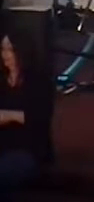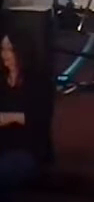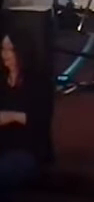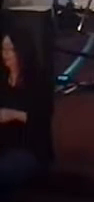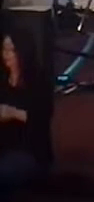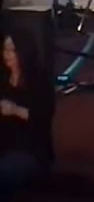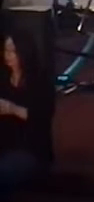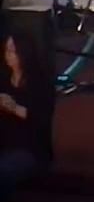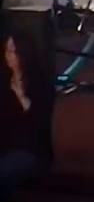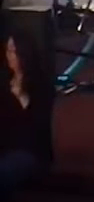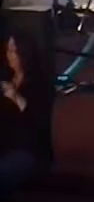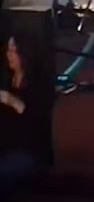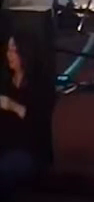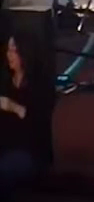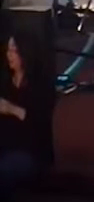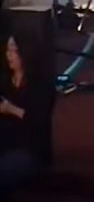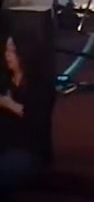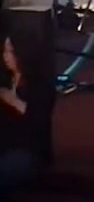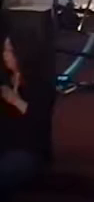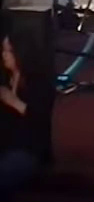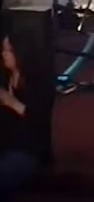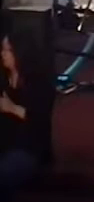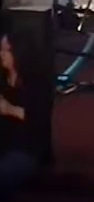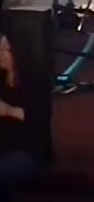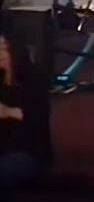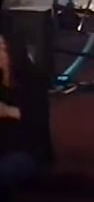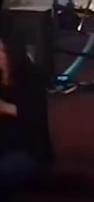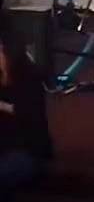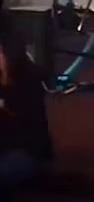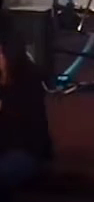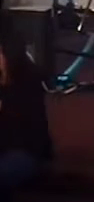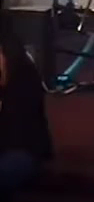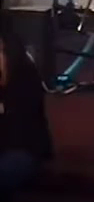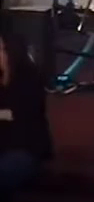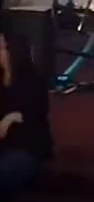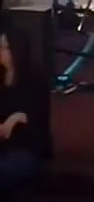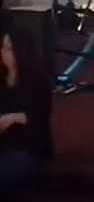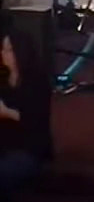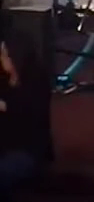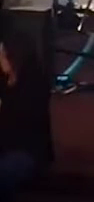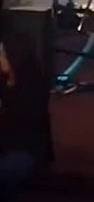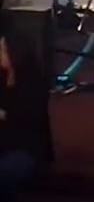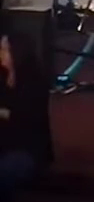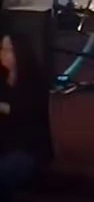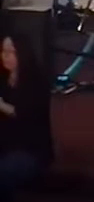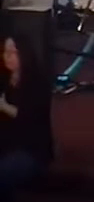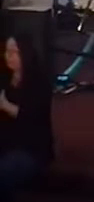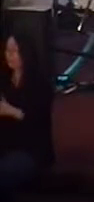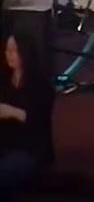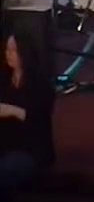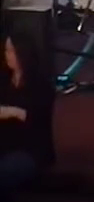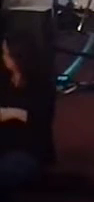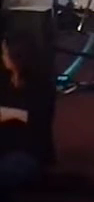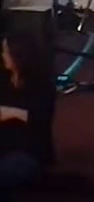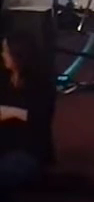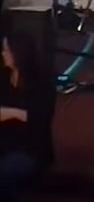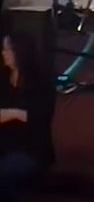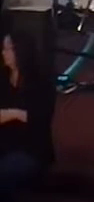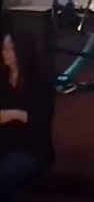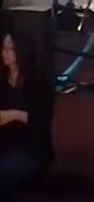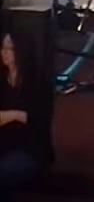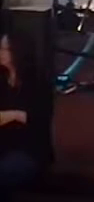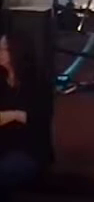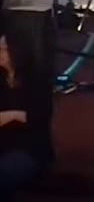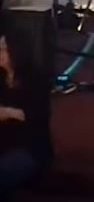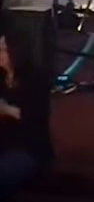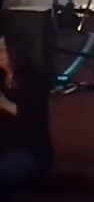abortion, same-sex marriage, logic, sex, marriage, when it comes to money, we have to, as Christians, be able to speak